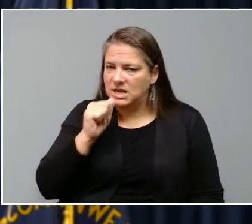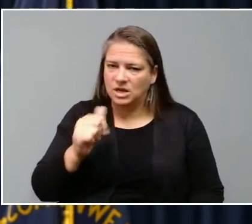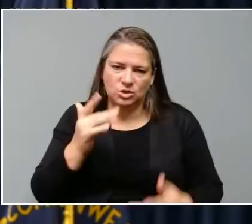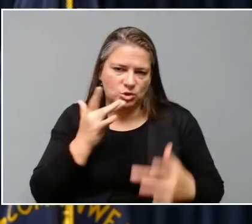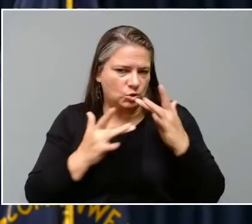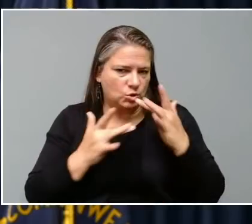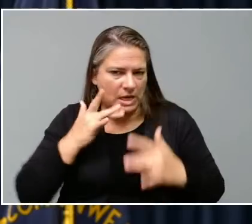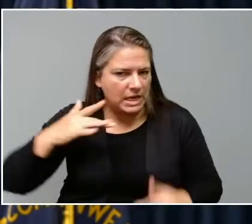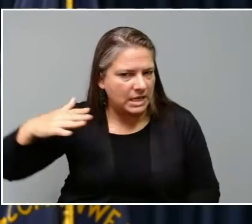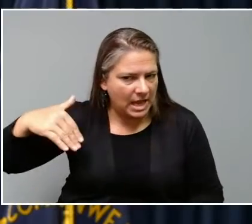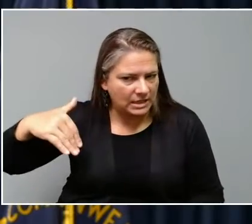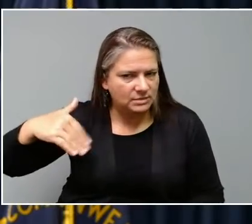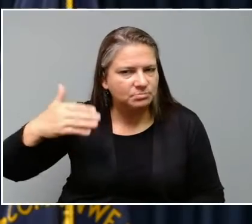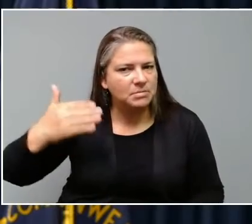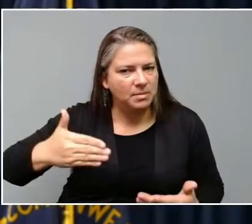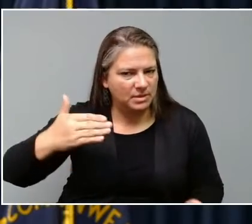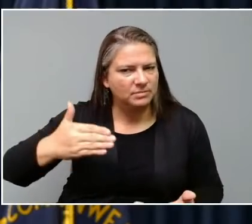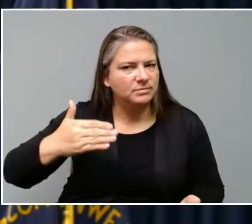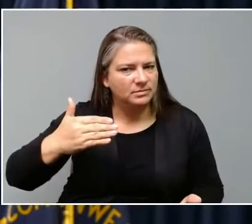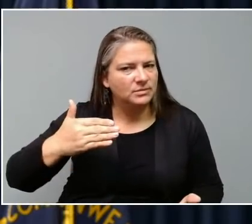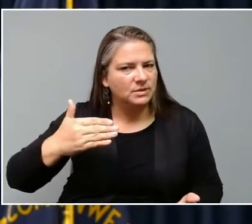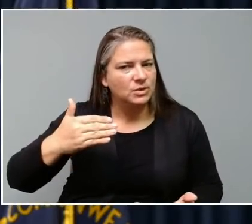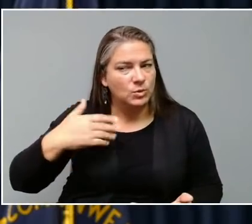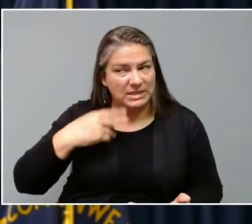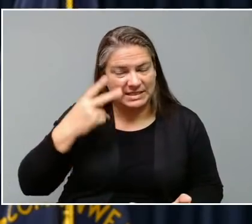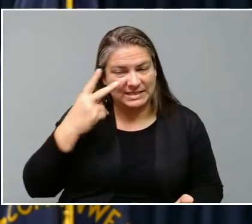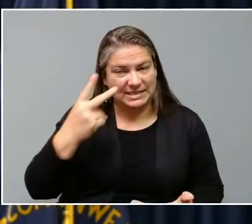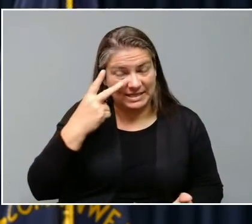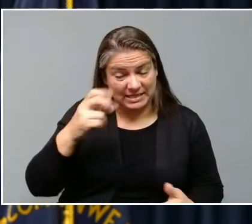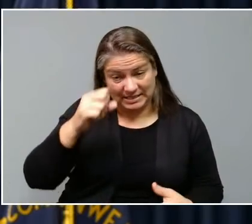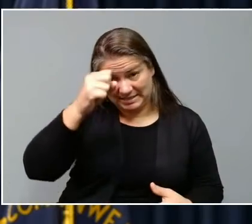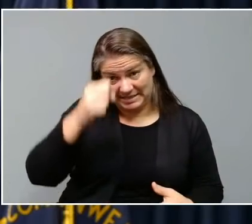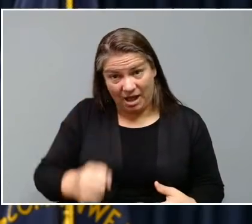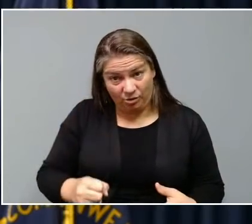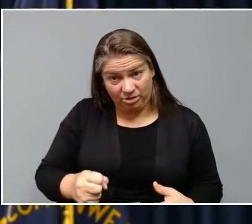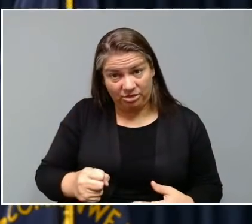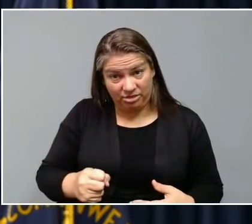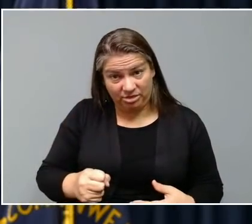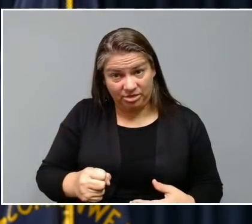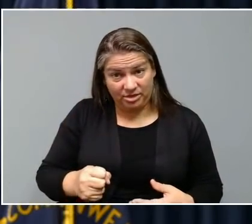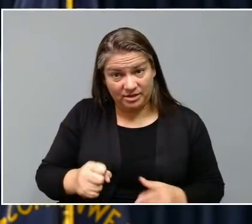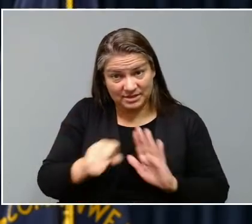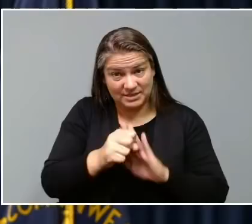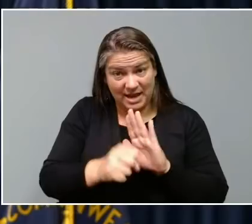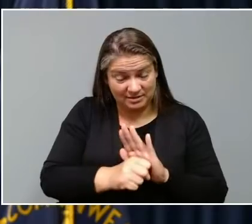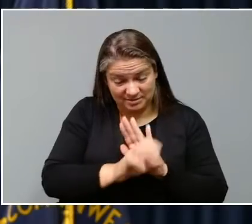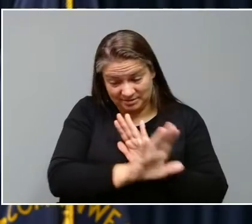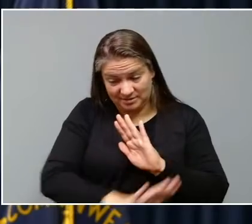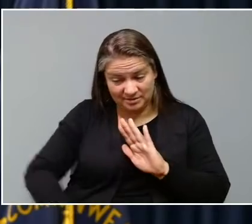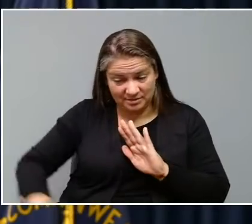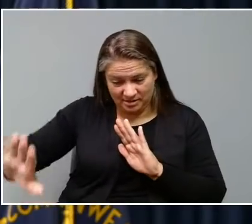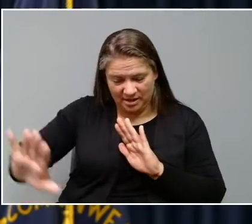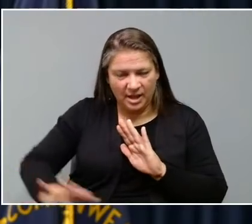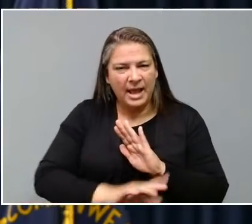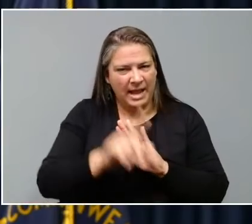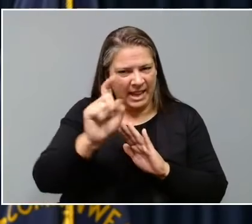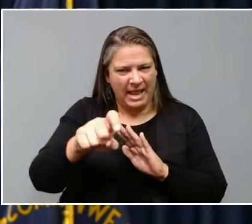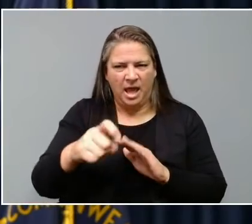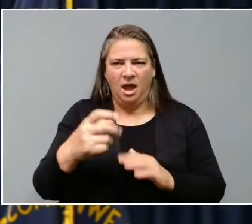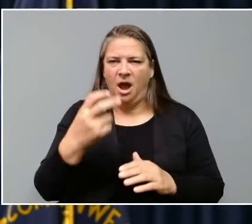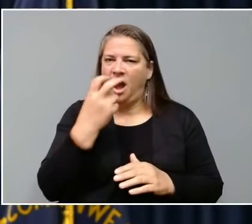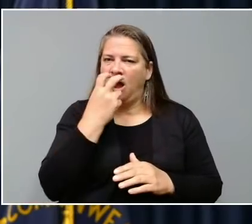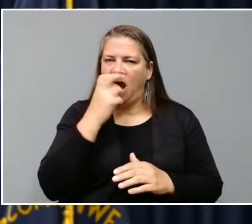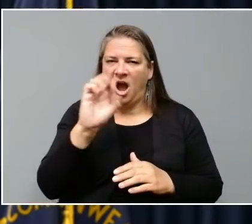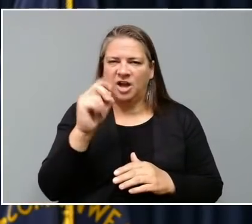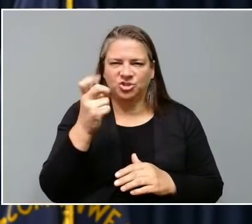that across the South due to the surge in patients and the increased need for oxygen demand. Remember